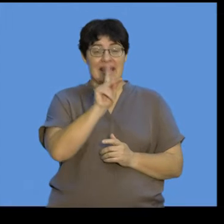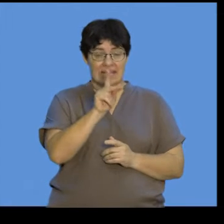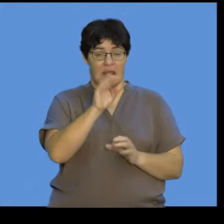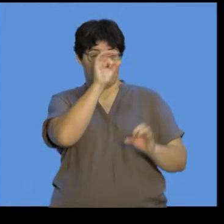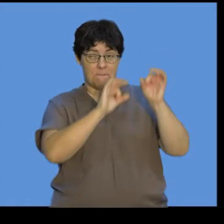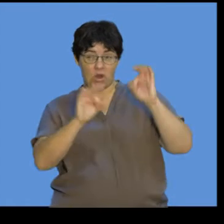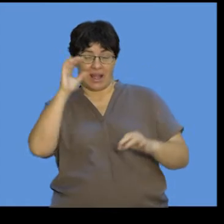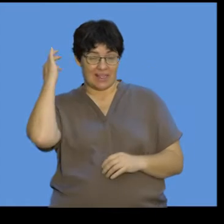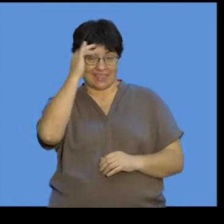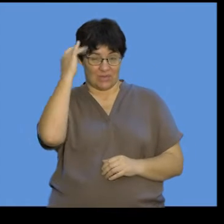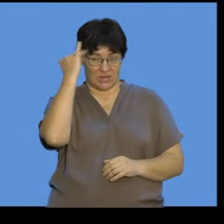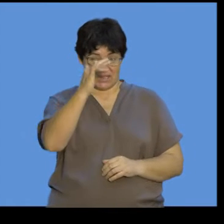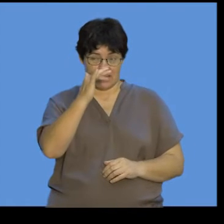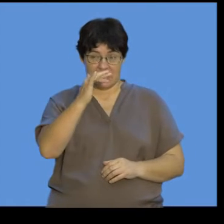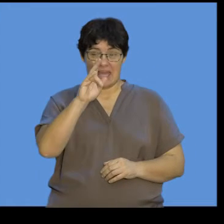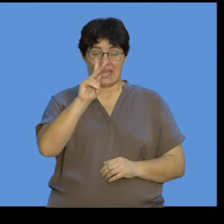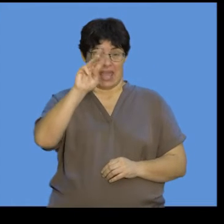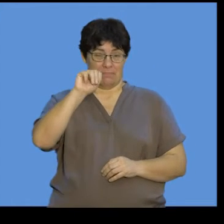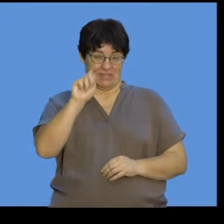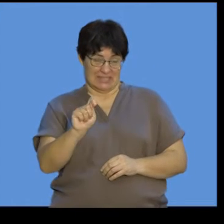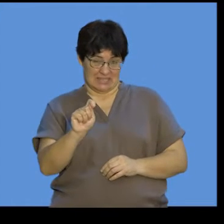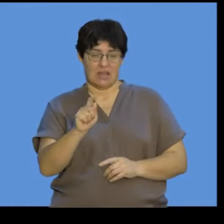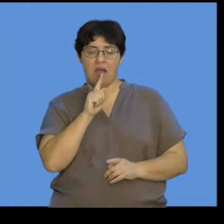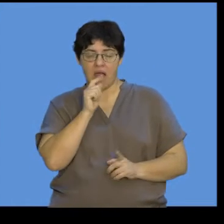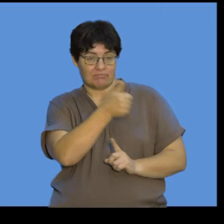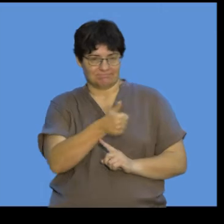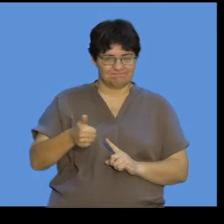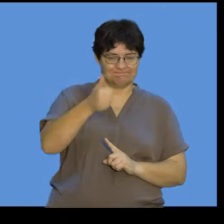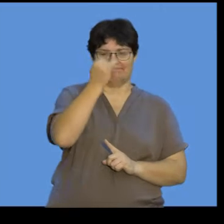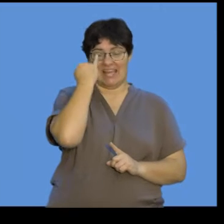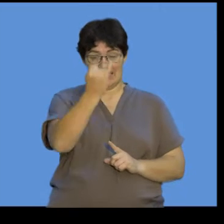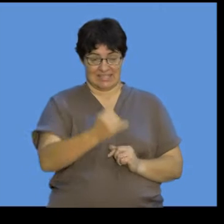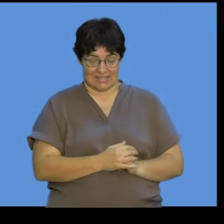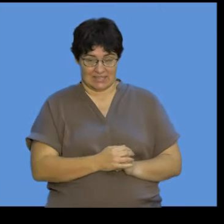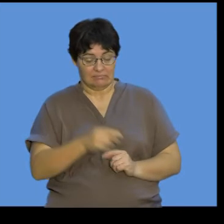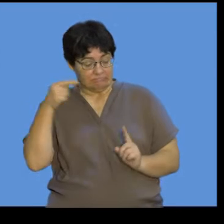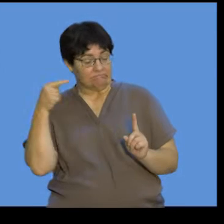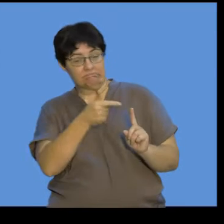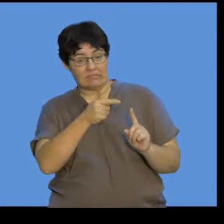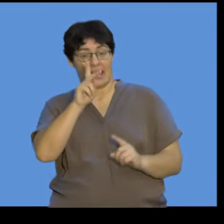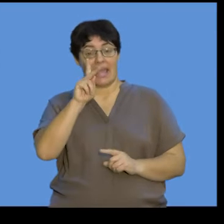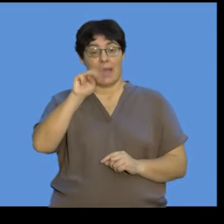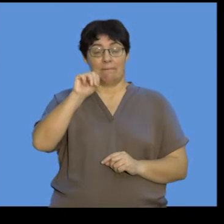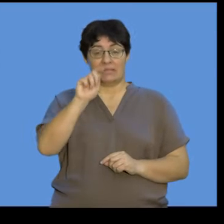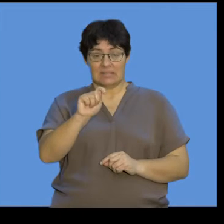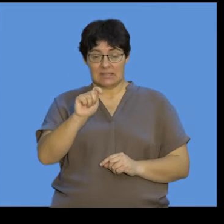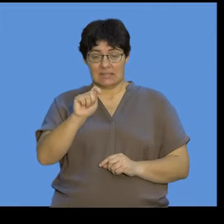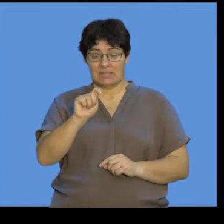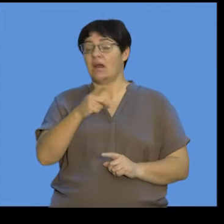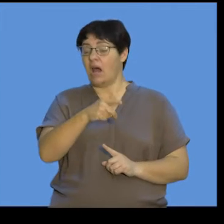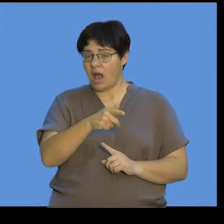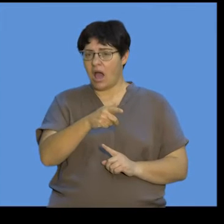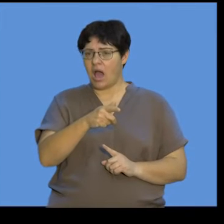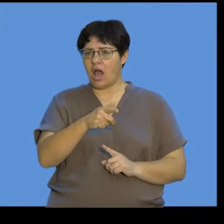the main idea for today, we're saying that this kinetic theory of matter is just a model that explains